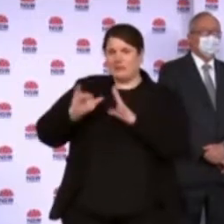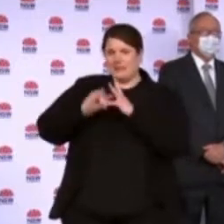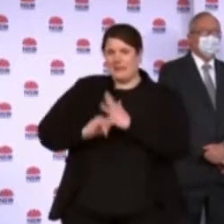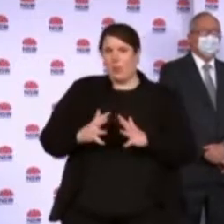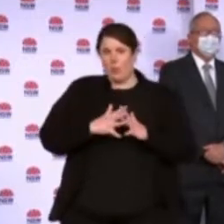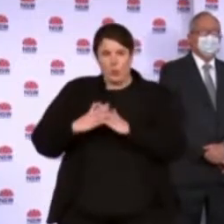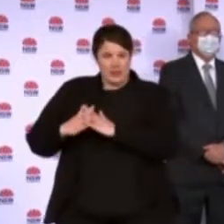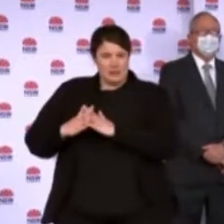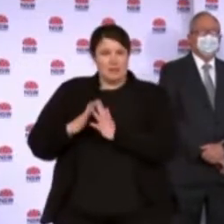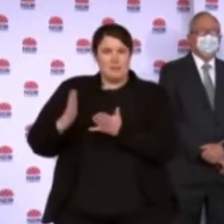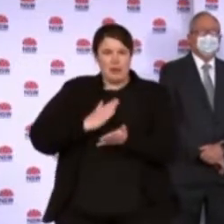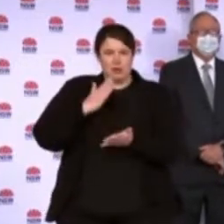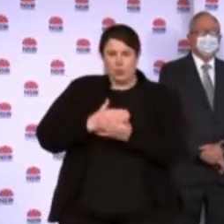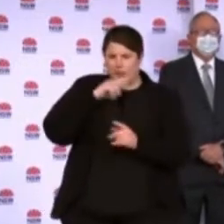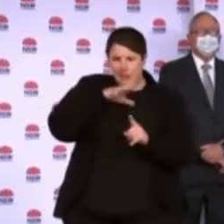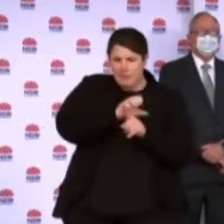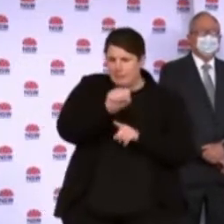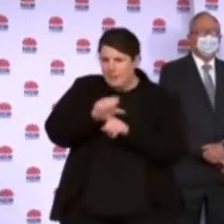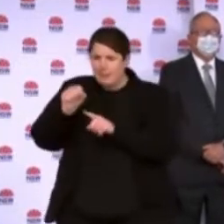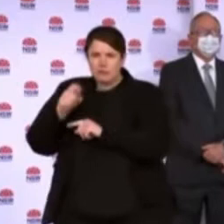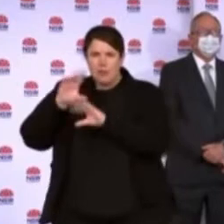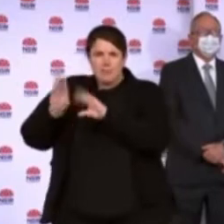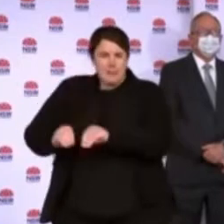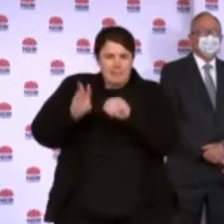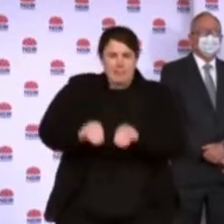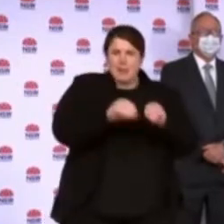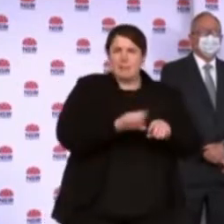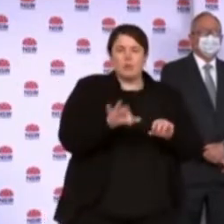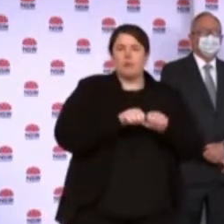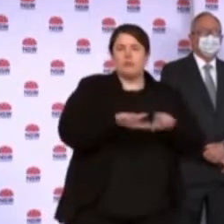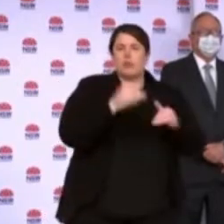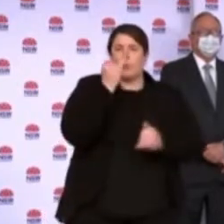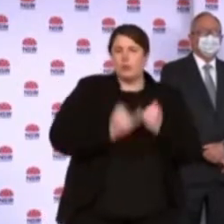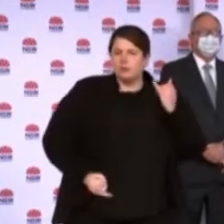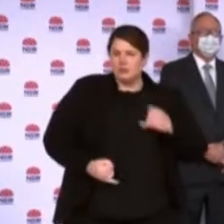flush out any unrecognised cases and block those chains of transmission.